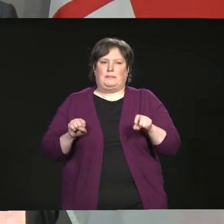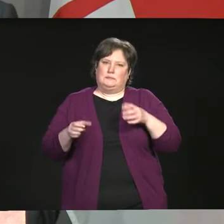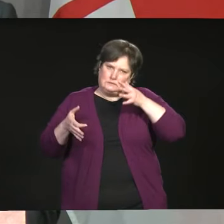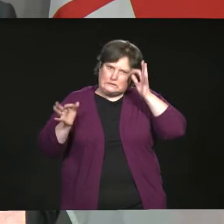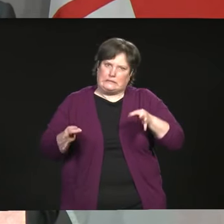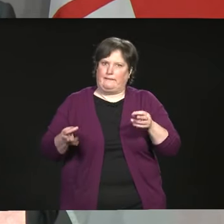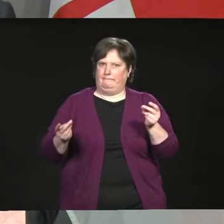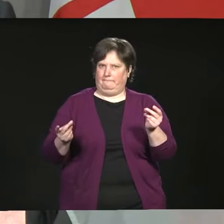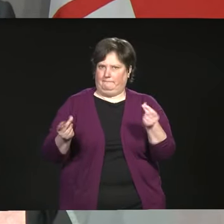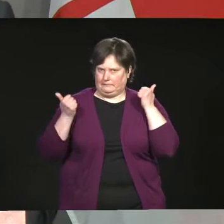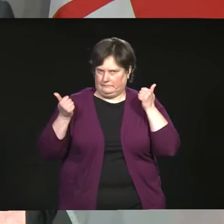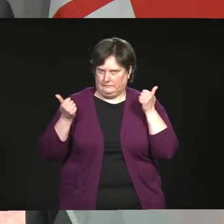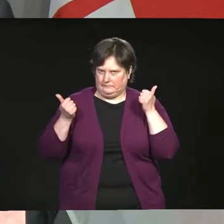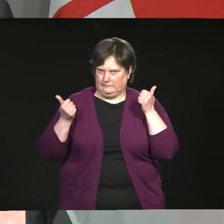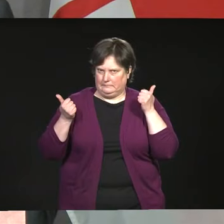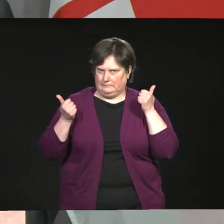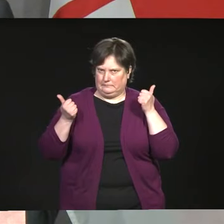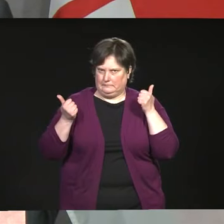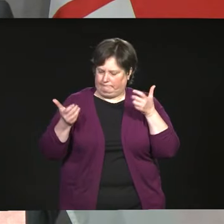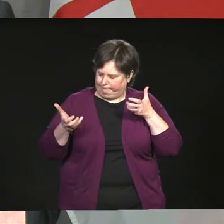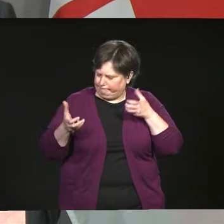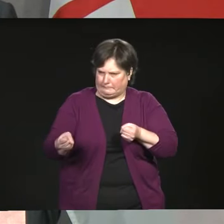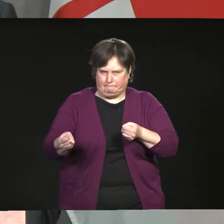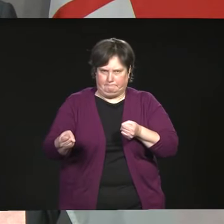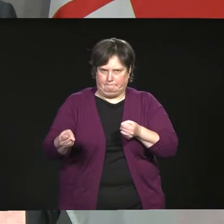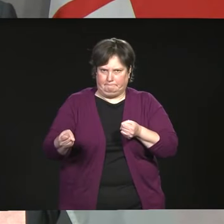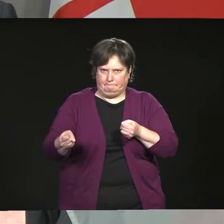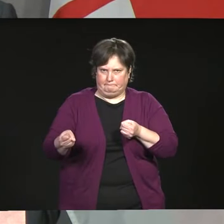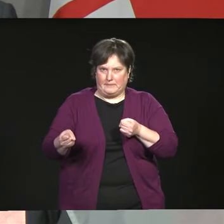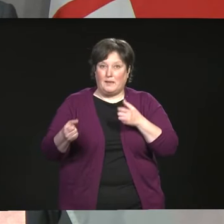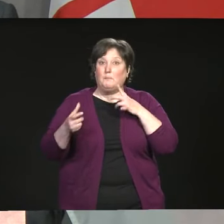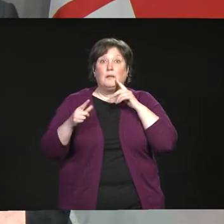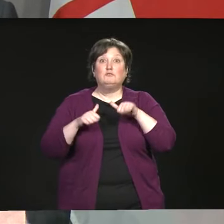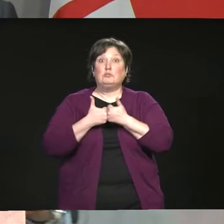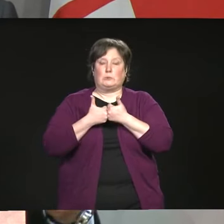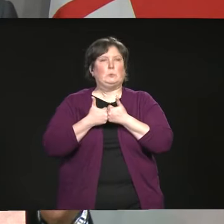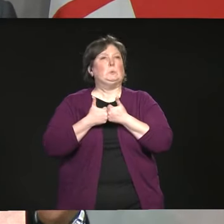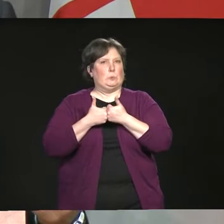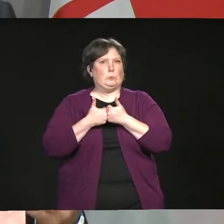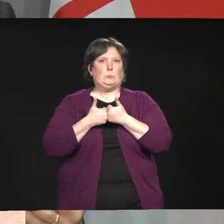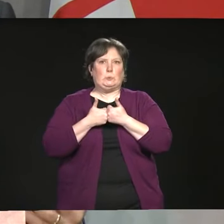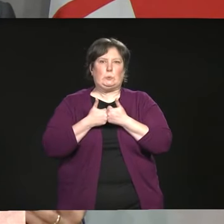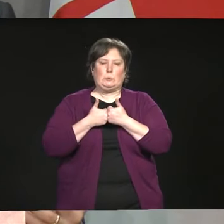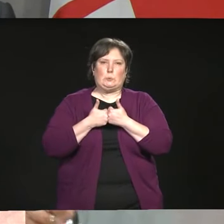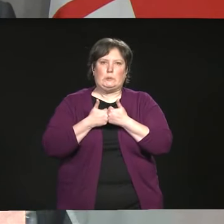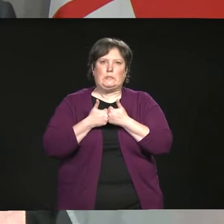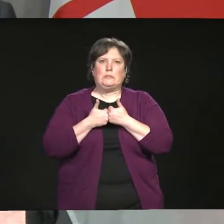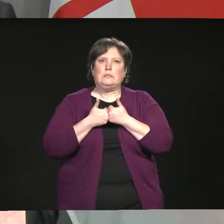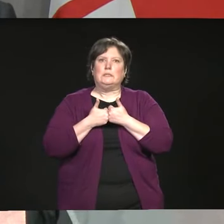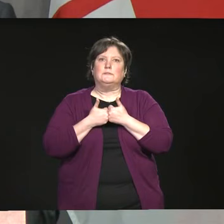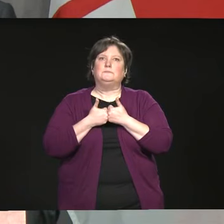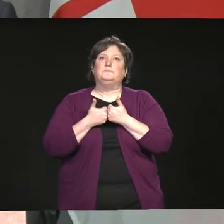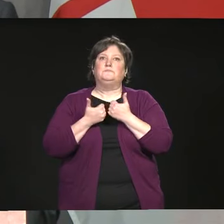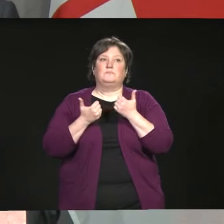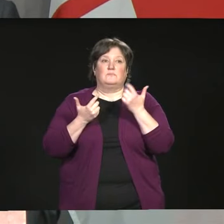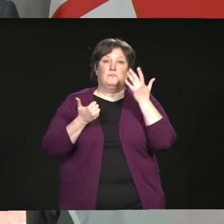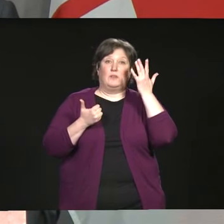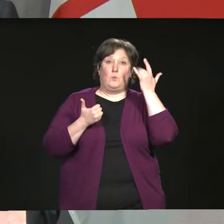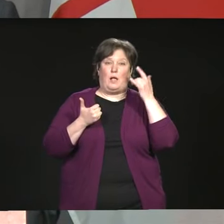the challenge that we're facing. We know that getting the opportunity for credit to